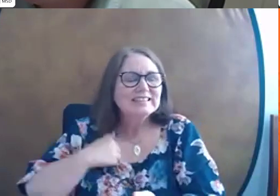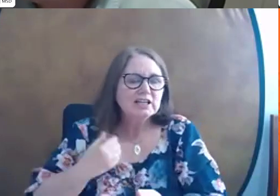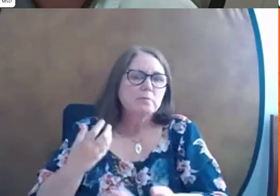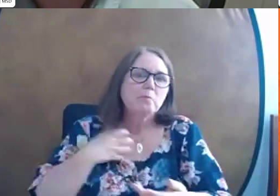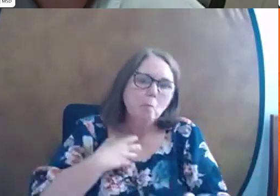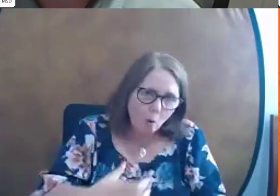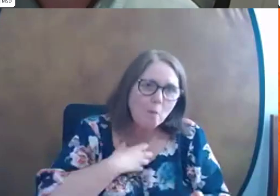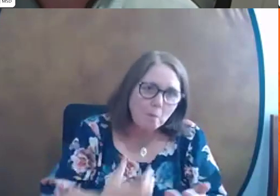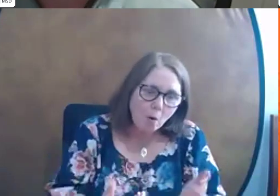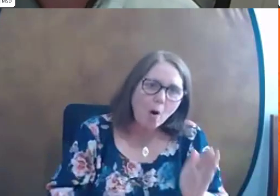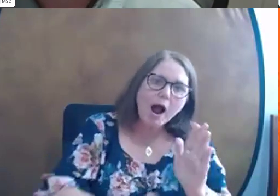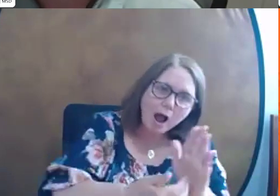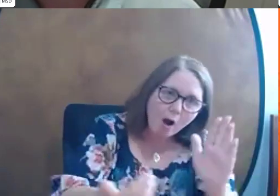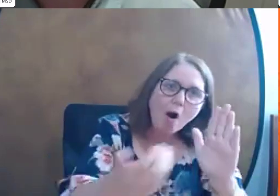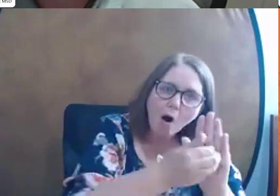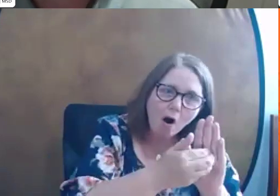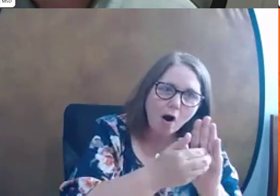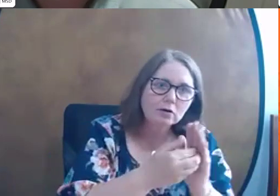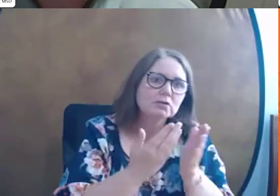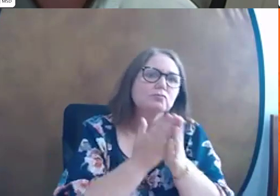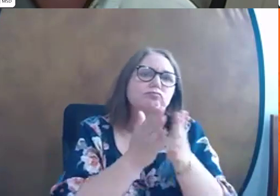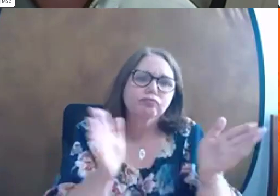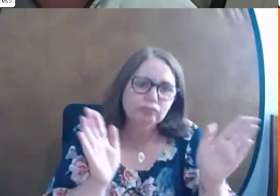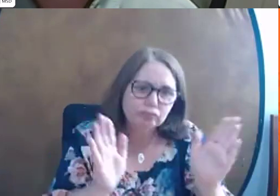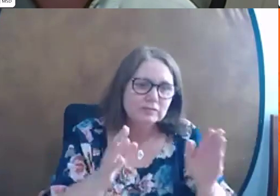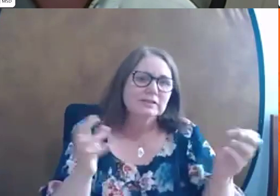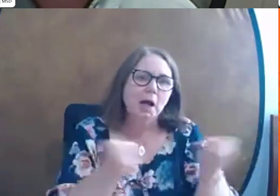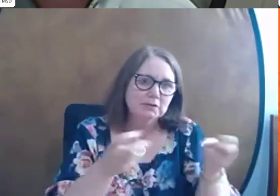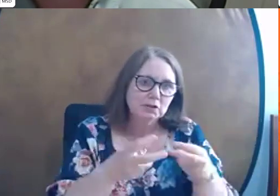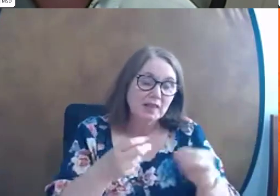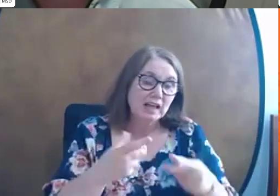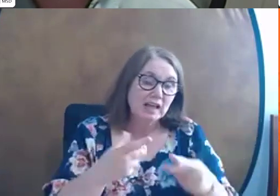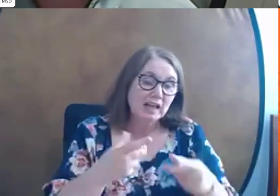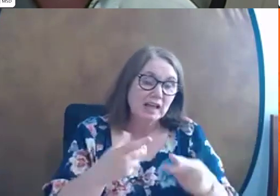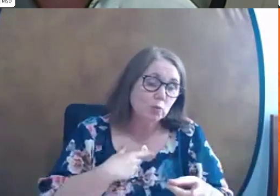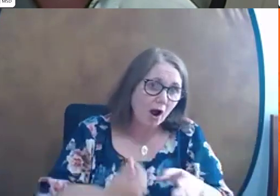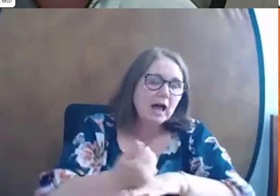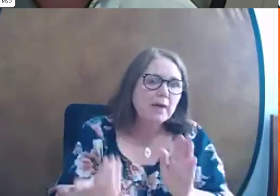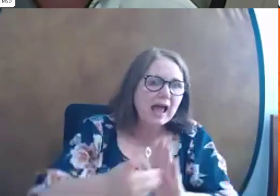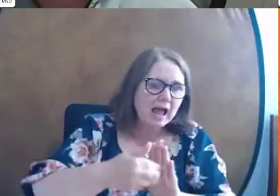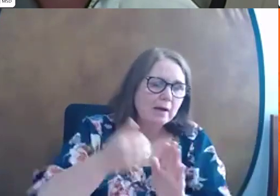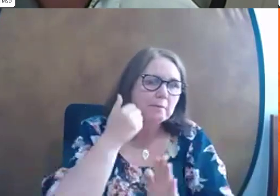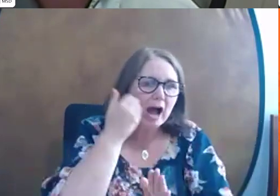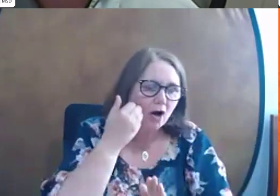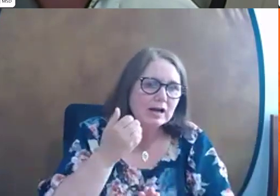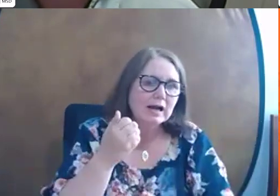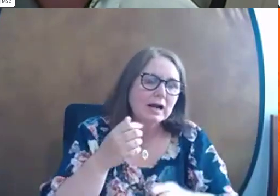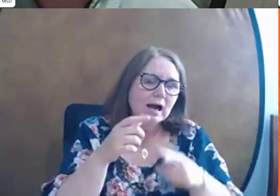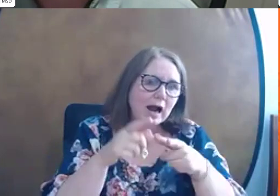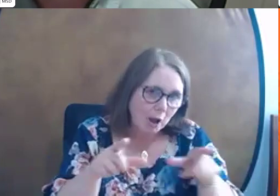as simple as subtitles. But we do need more and more added and some refinement in